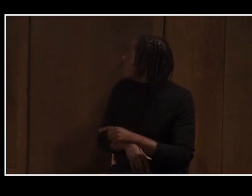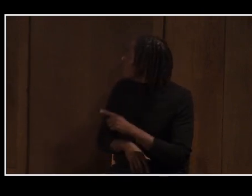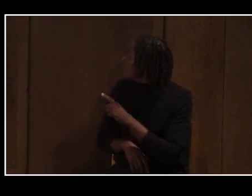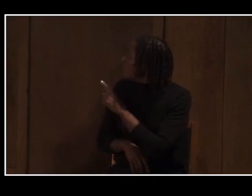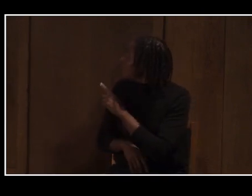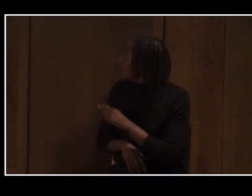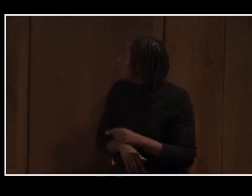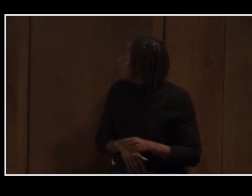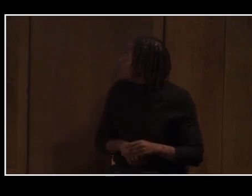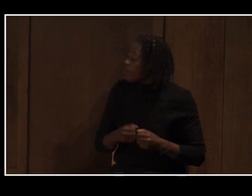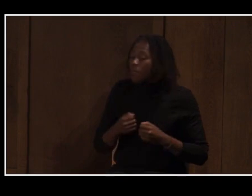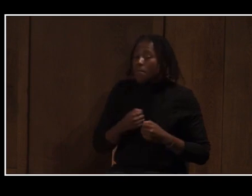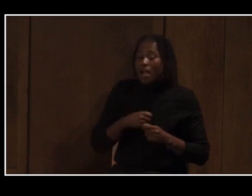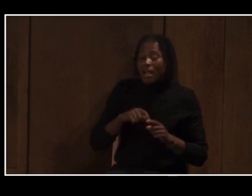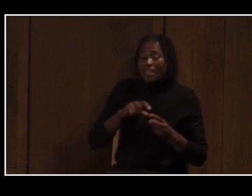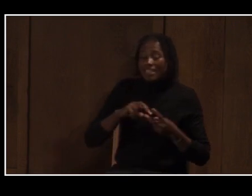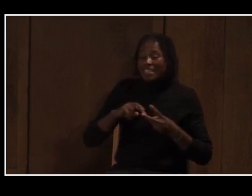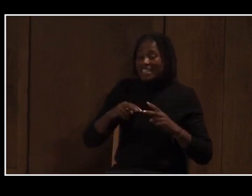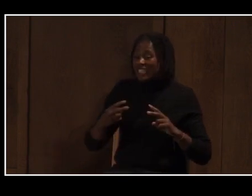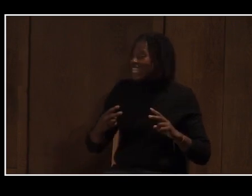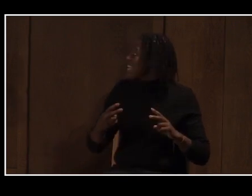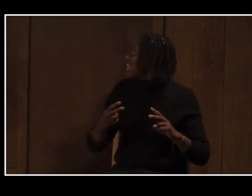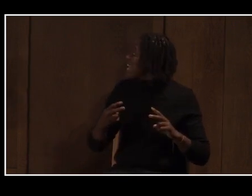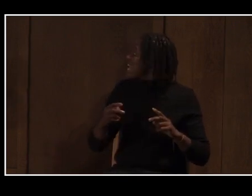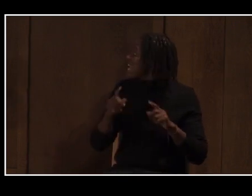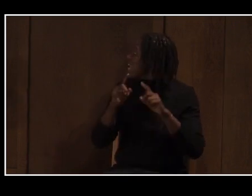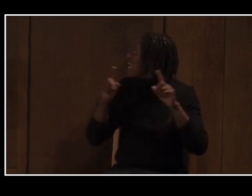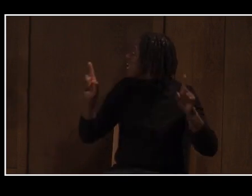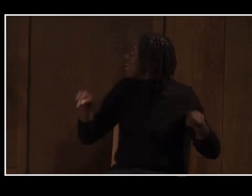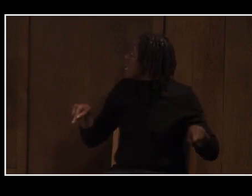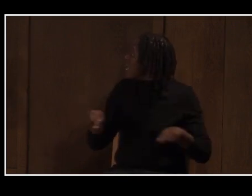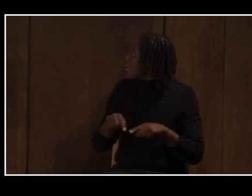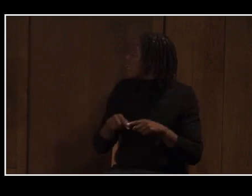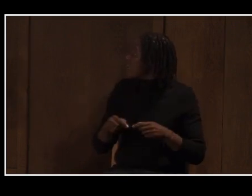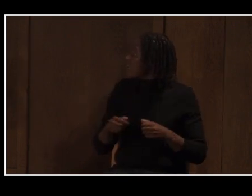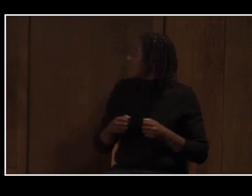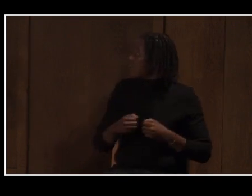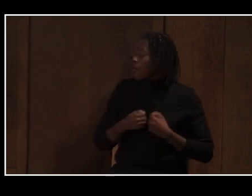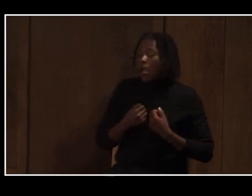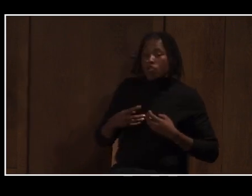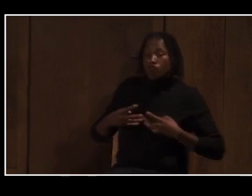This is my DNA, like where it comes from.